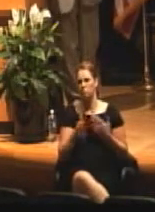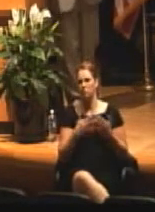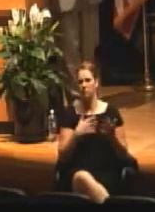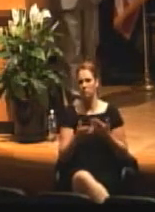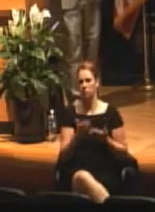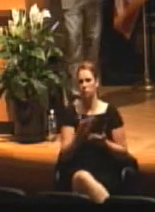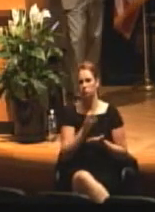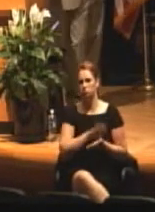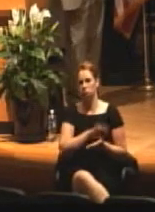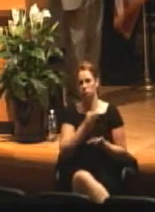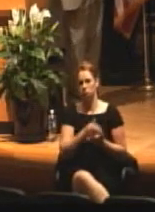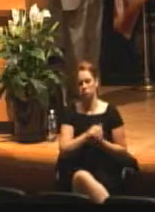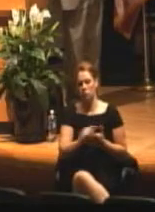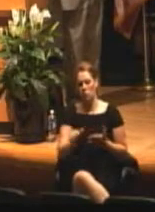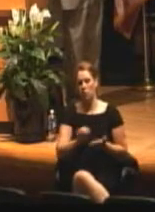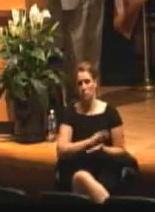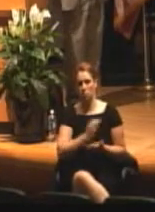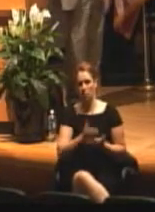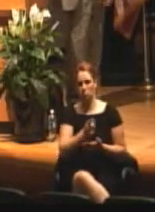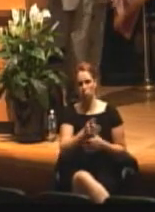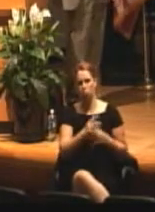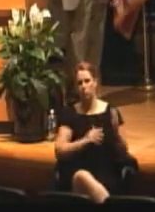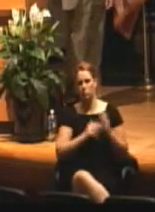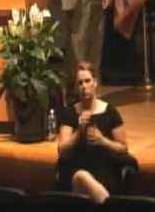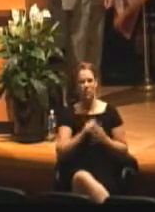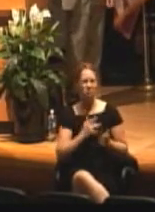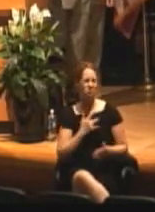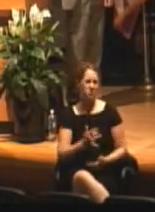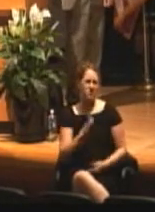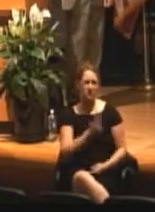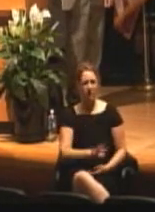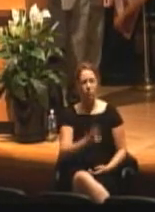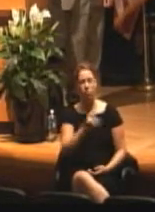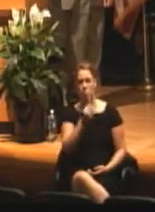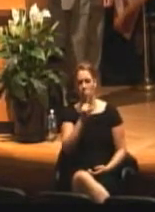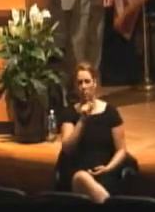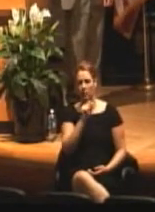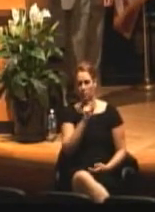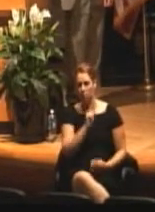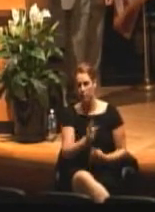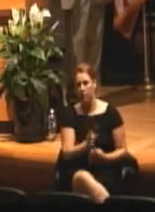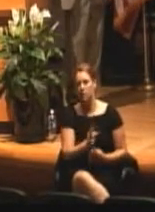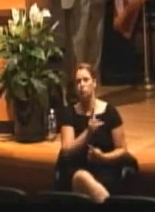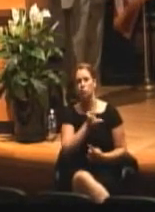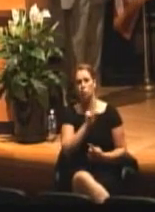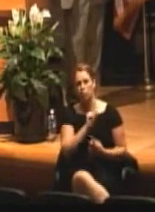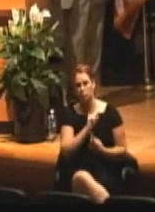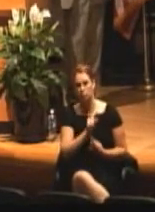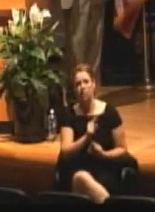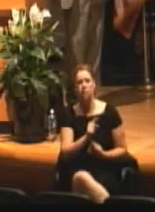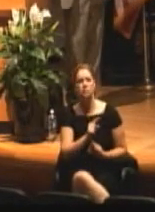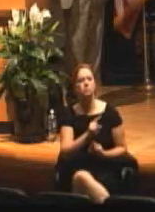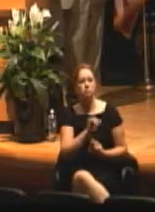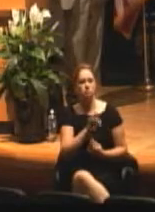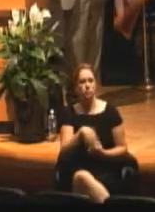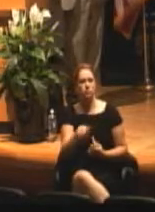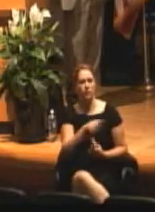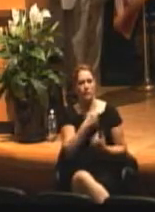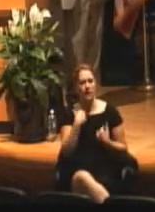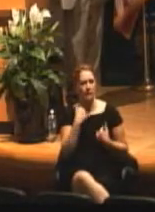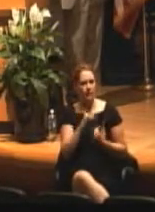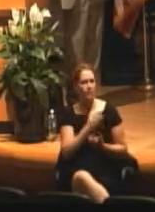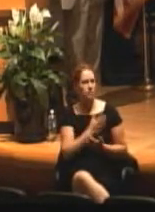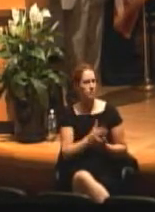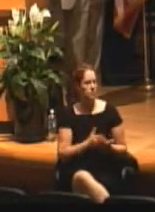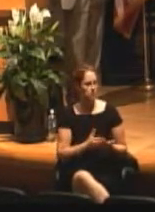with. That usually just takes maybe 20 or 30 minutes as far as timelines go. As long as you have that stuff, you can give it to any, you